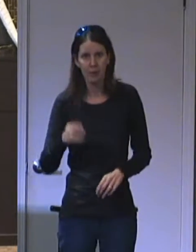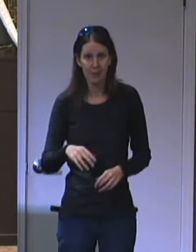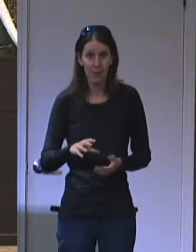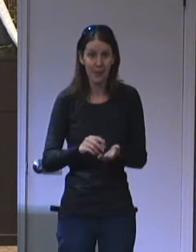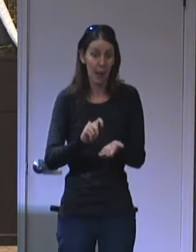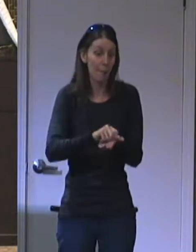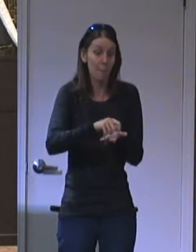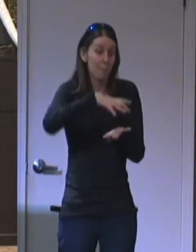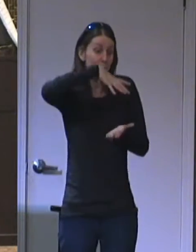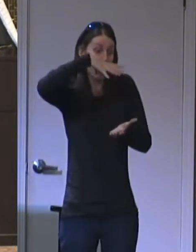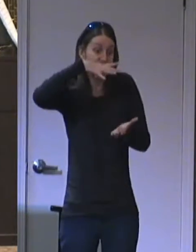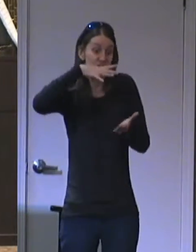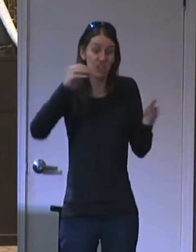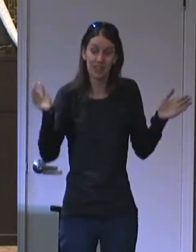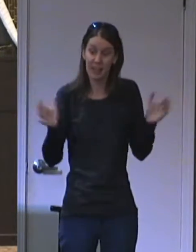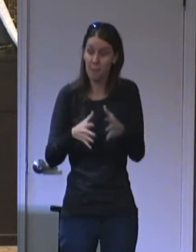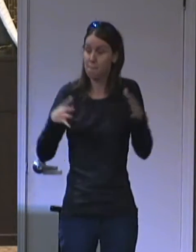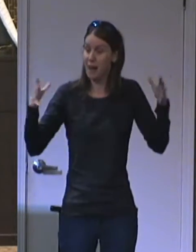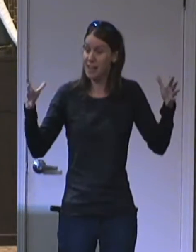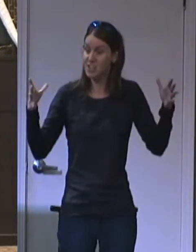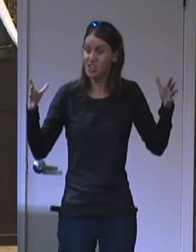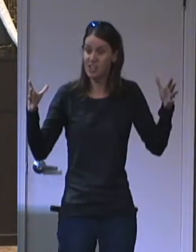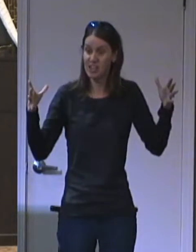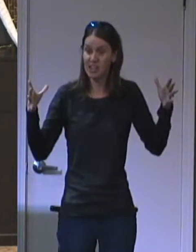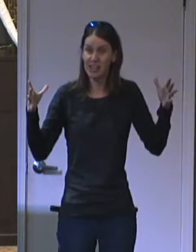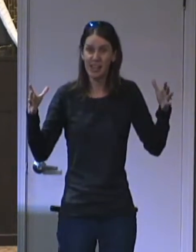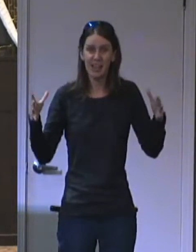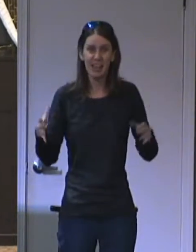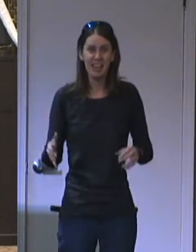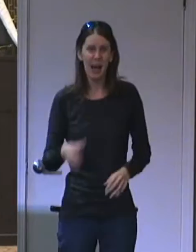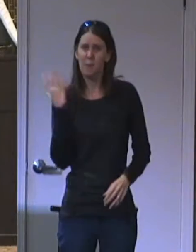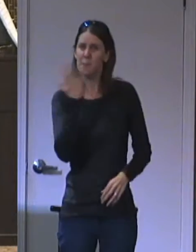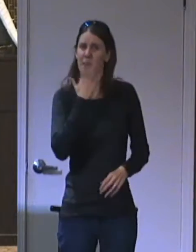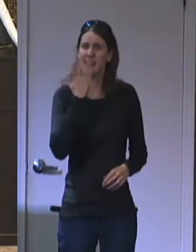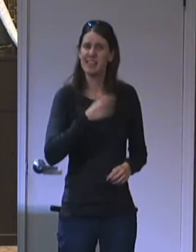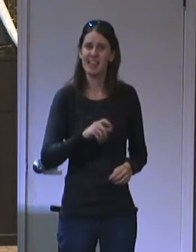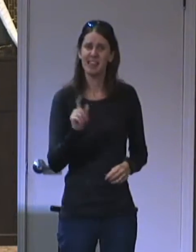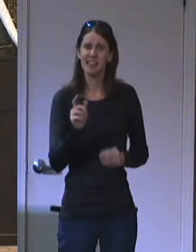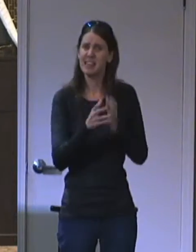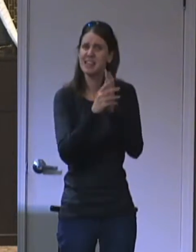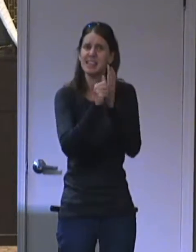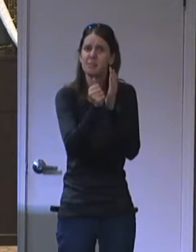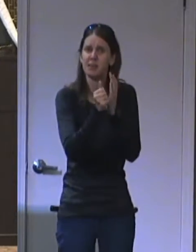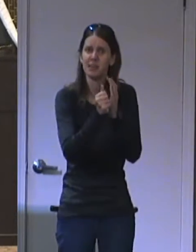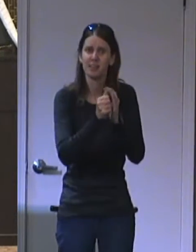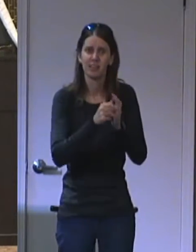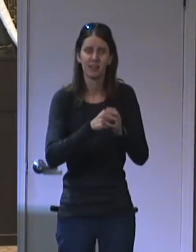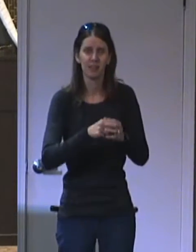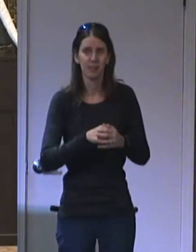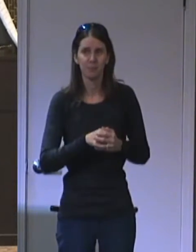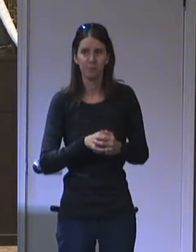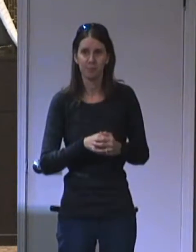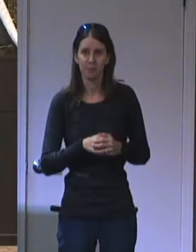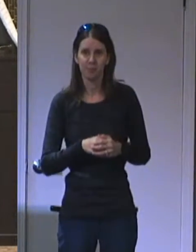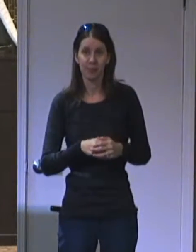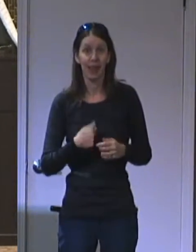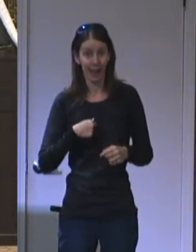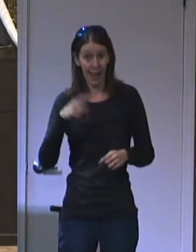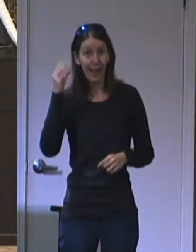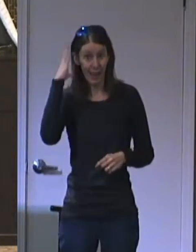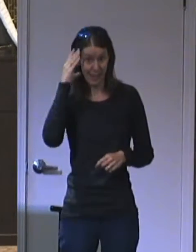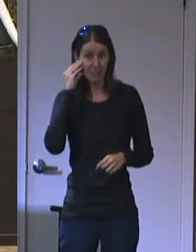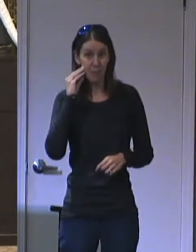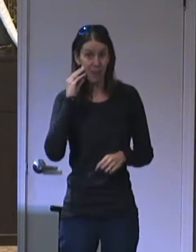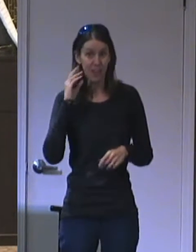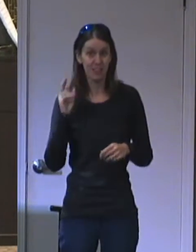increase. I know what it means to have to excel at something. So I have